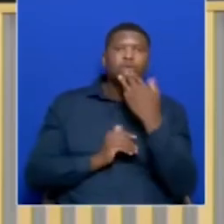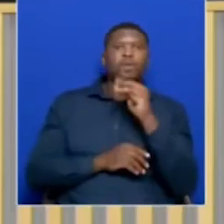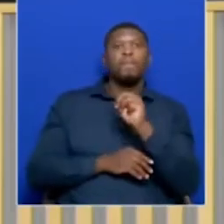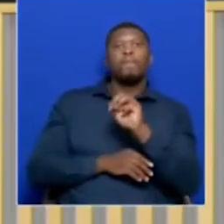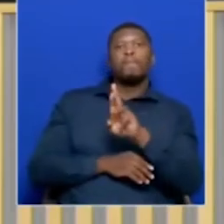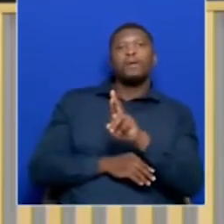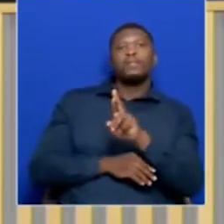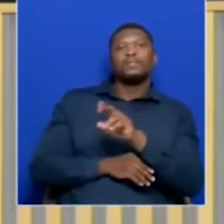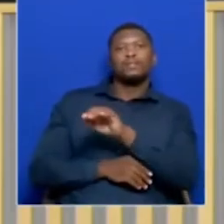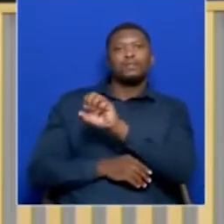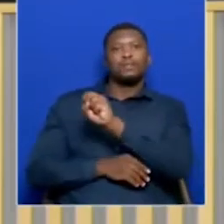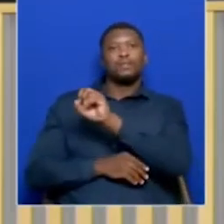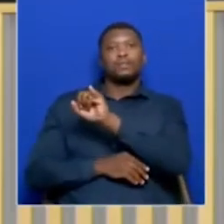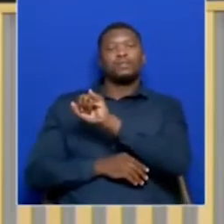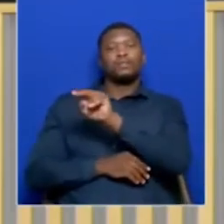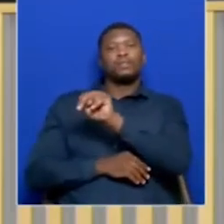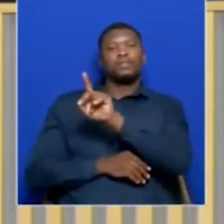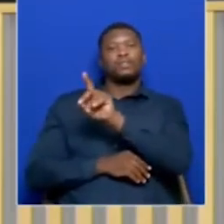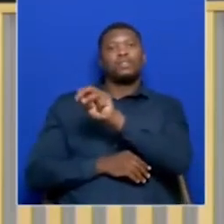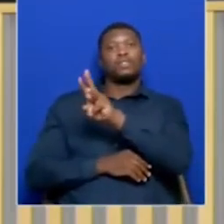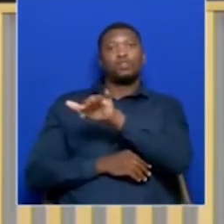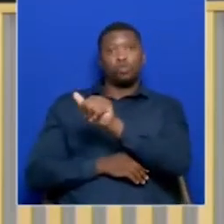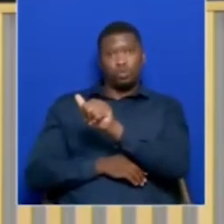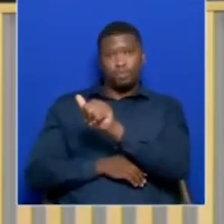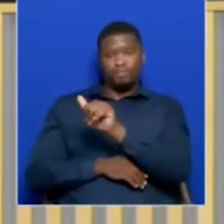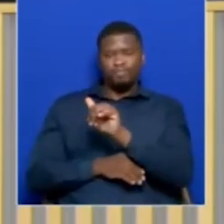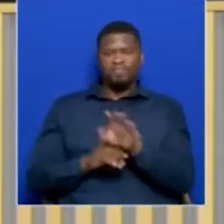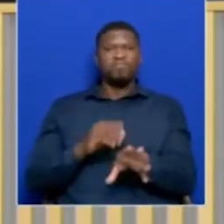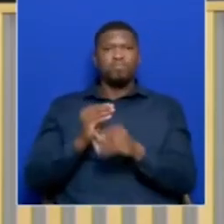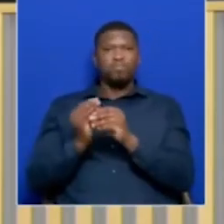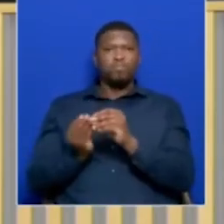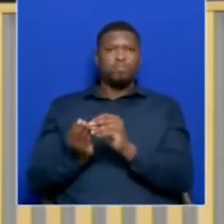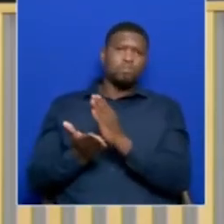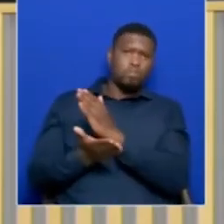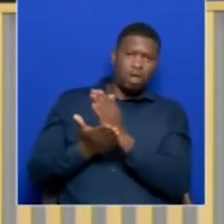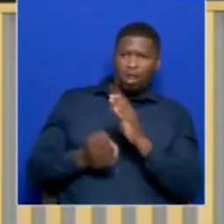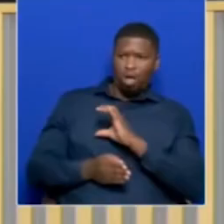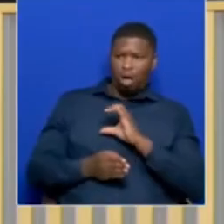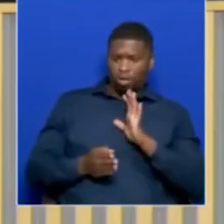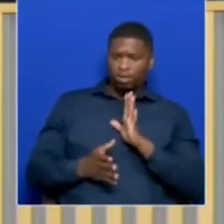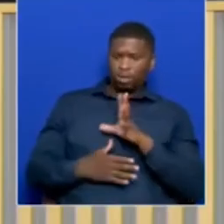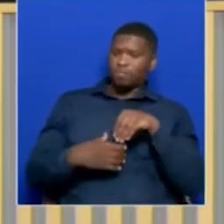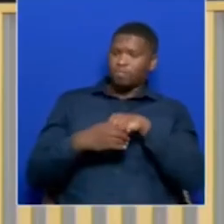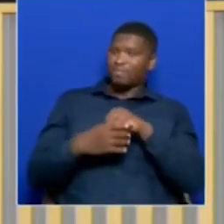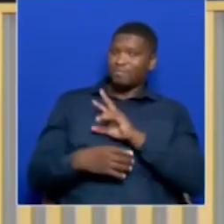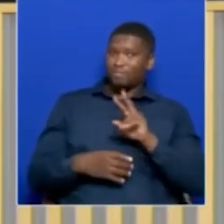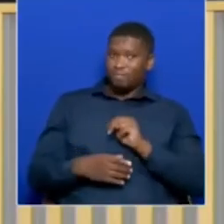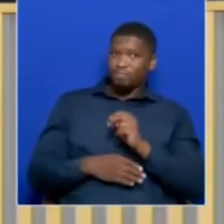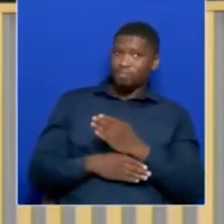other ANC councillors in KZN. And he further said that to me,